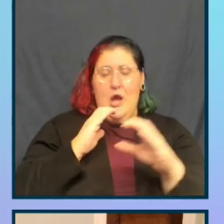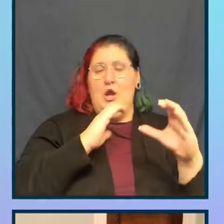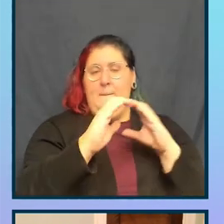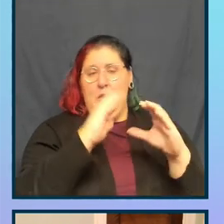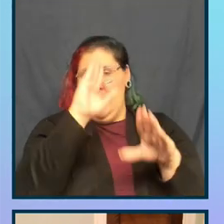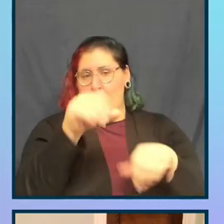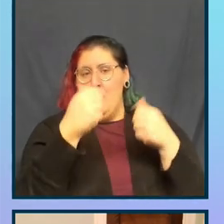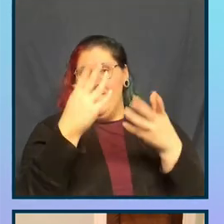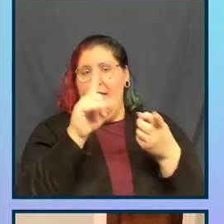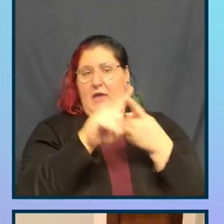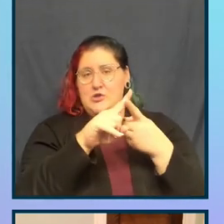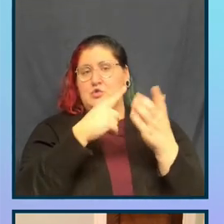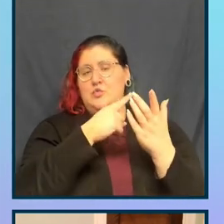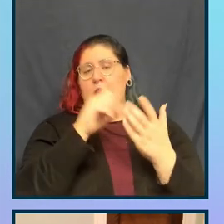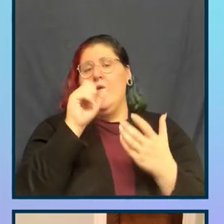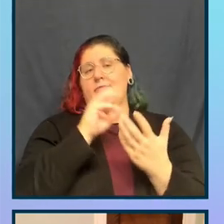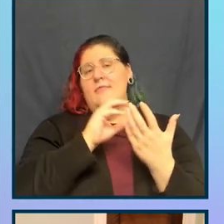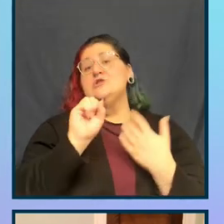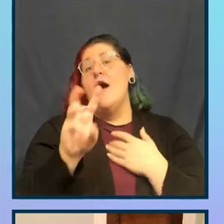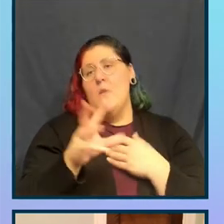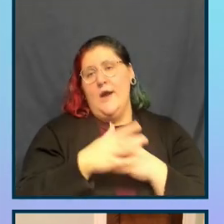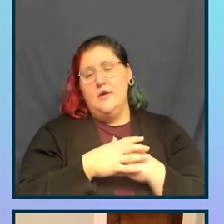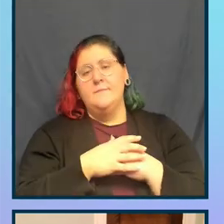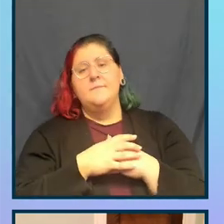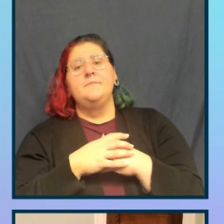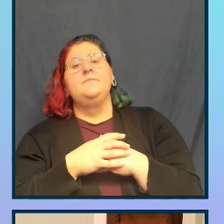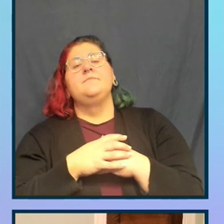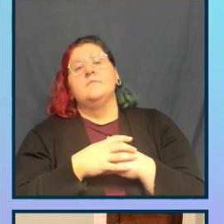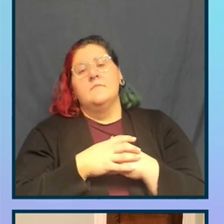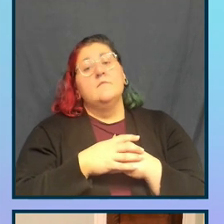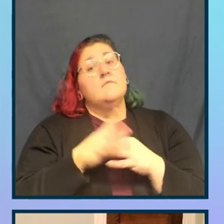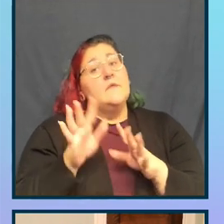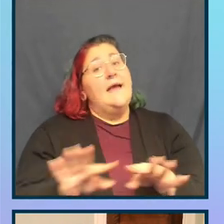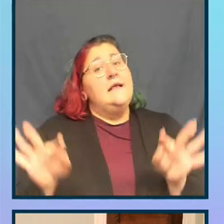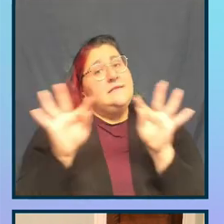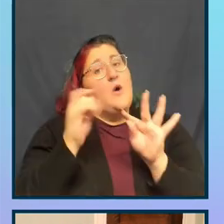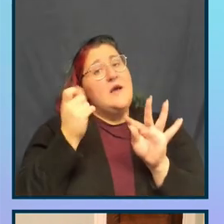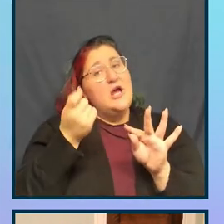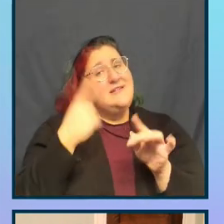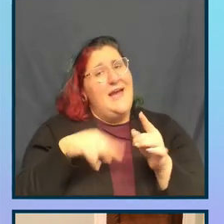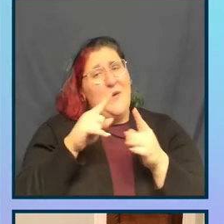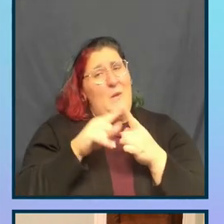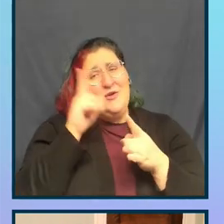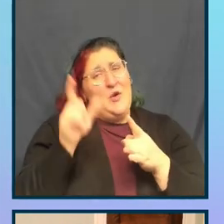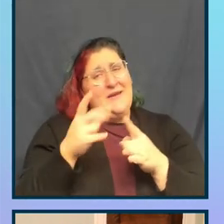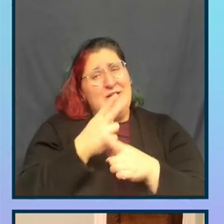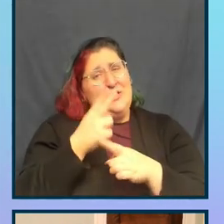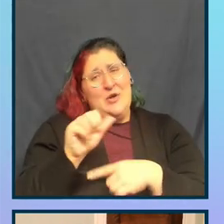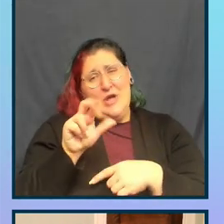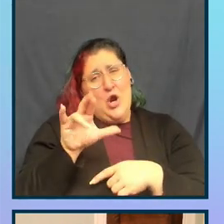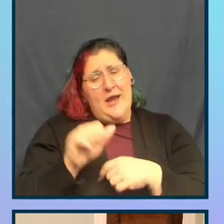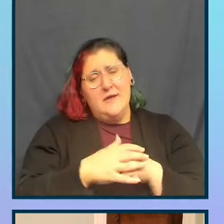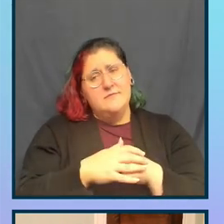It's also important to understand when not to use ARIA. You only need to use ARIA when HTML alone does not provide the meaning that you